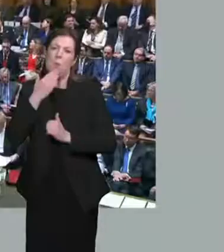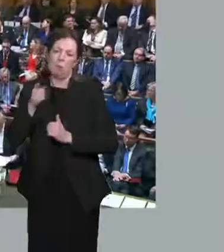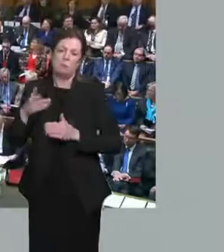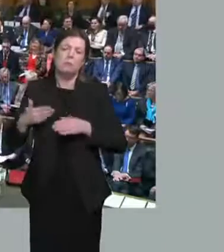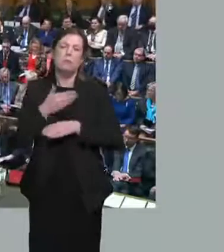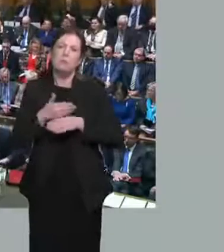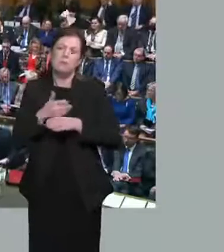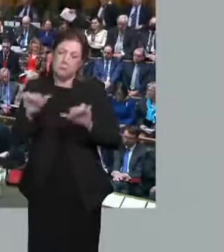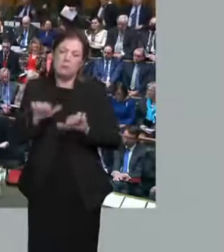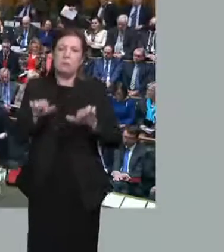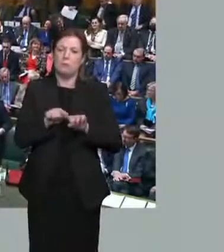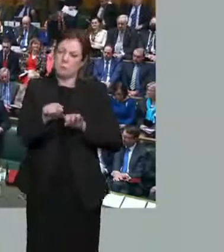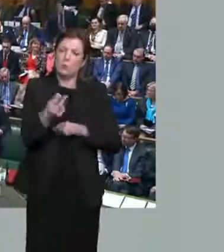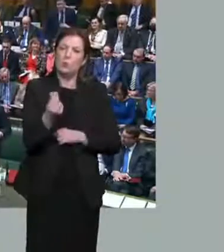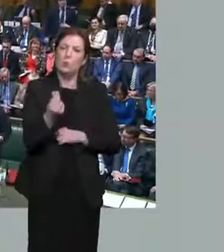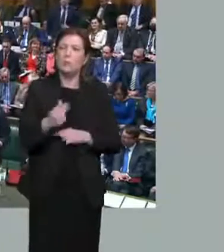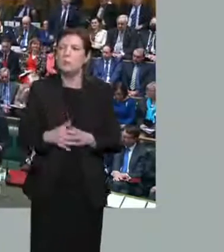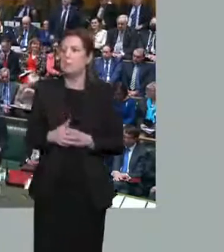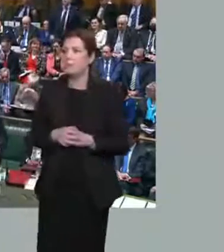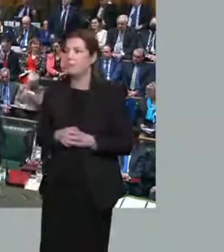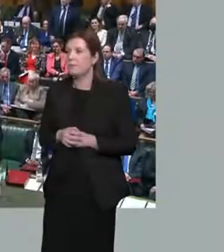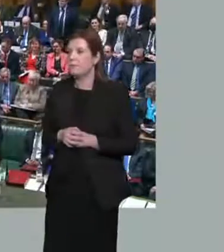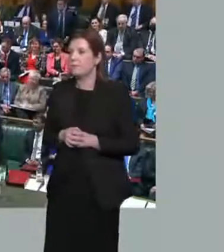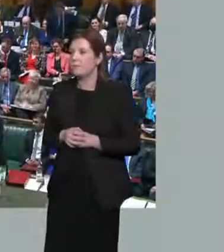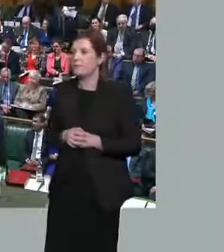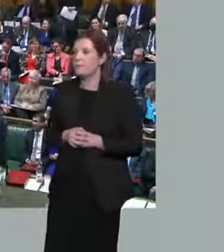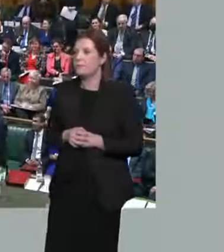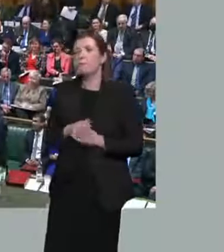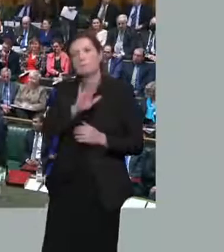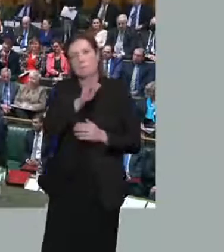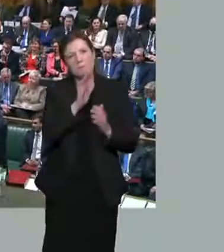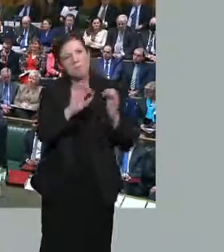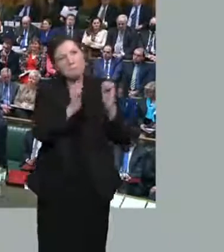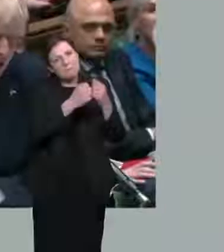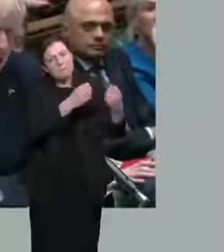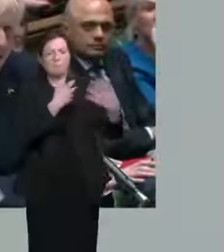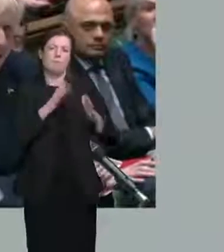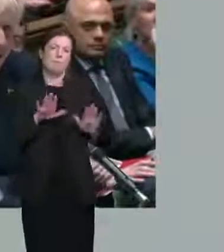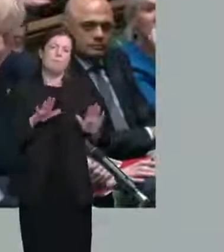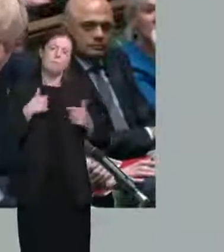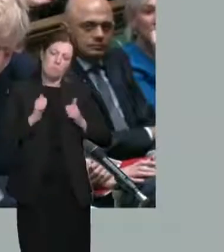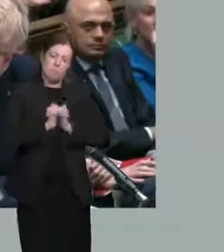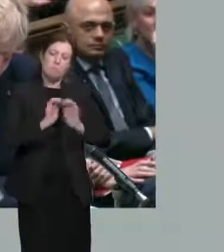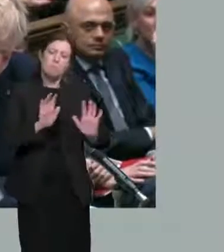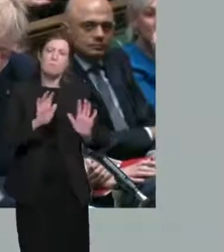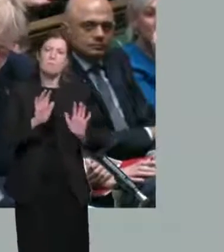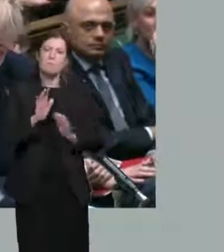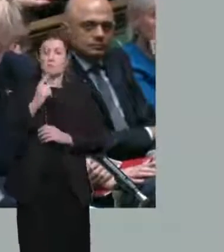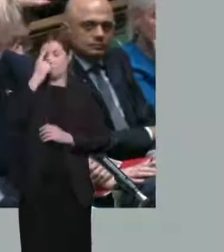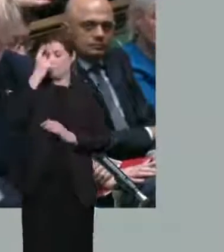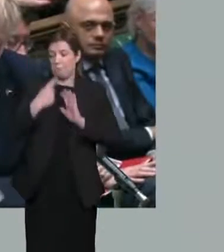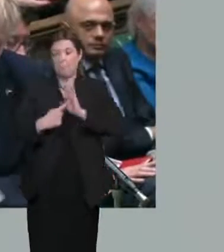Prime Minister. I agree with her passionately, and I think that it is vital